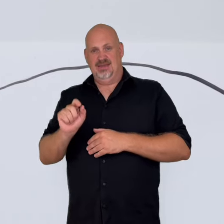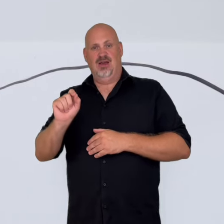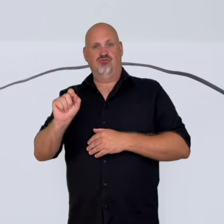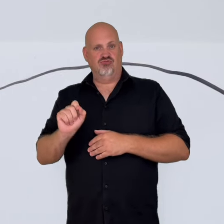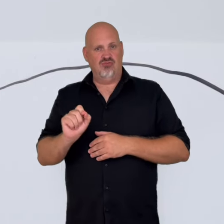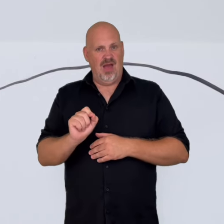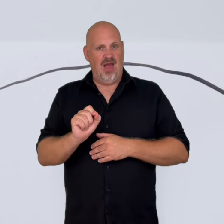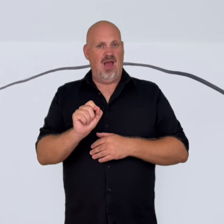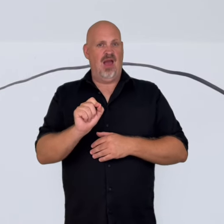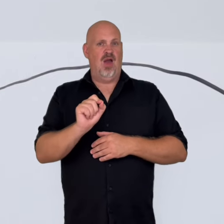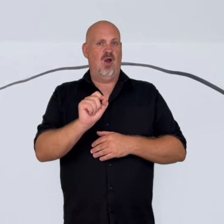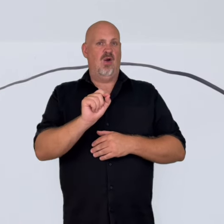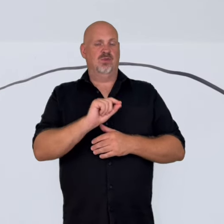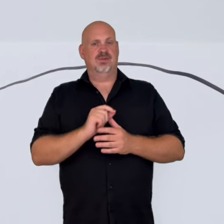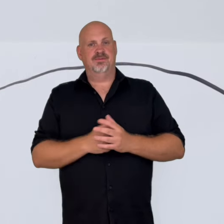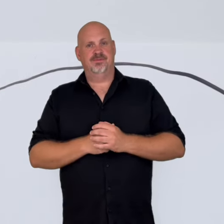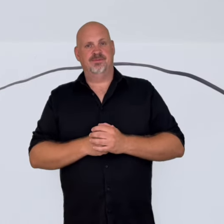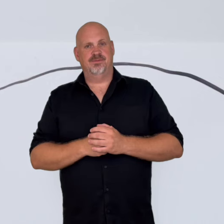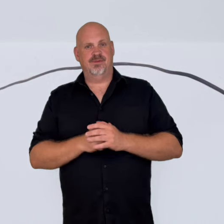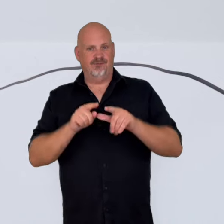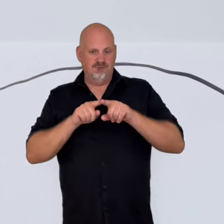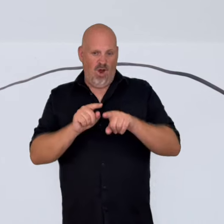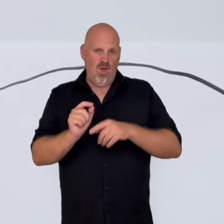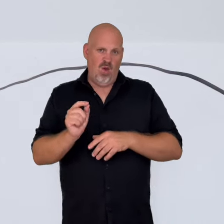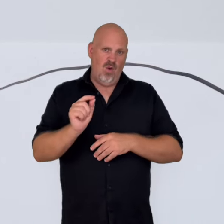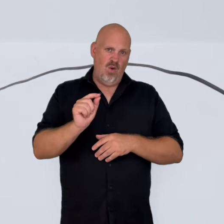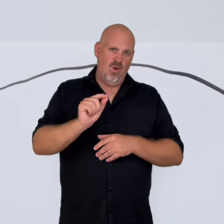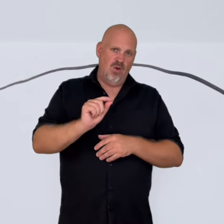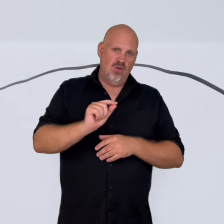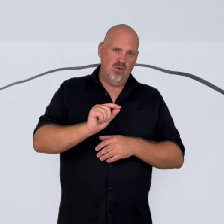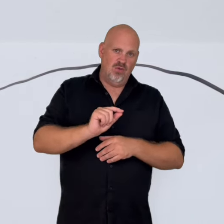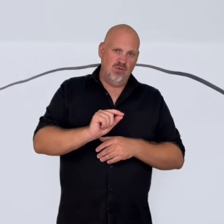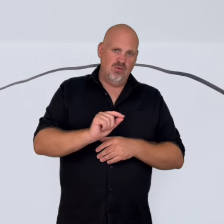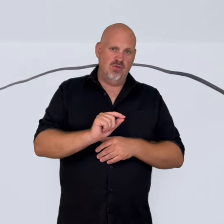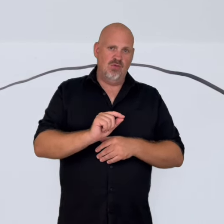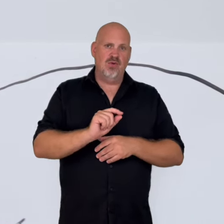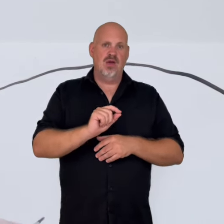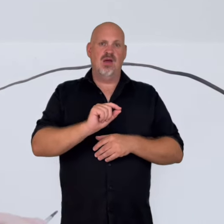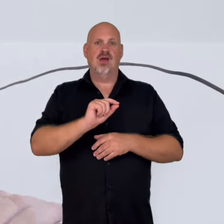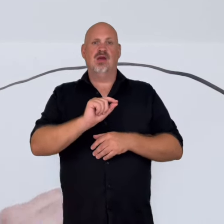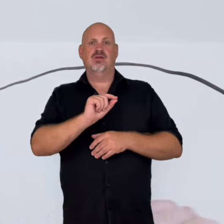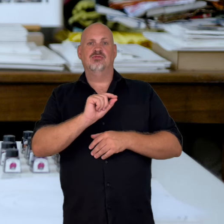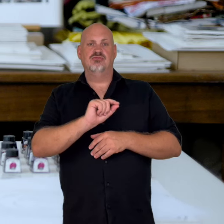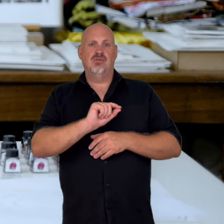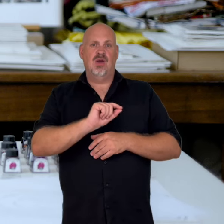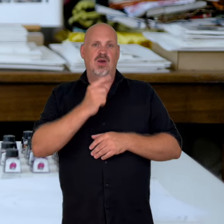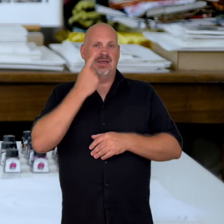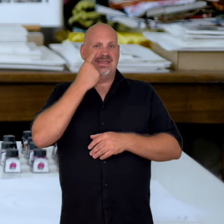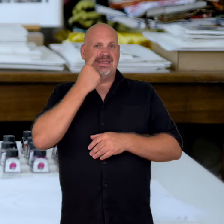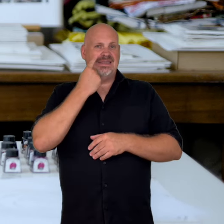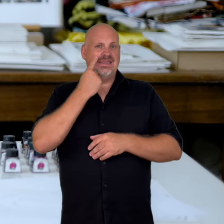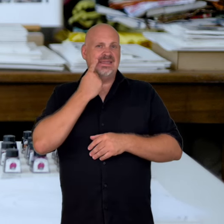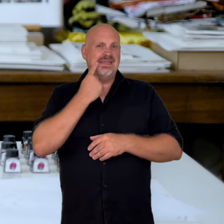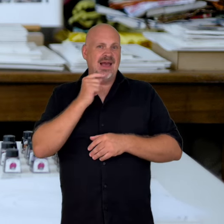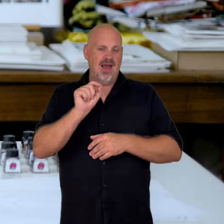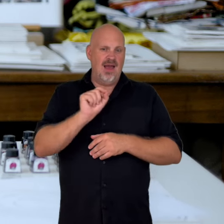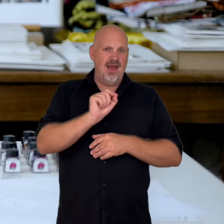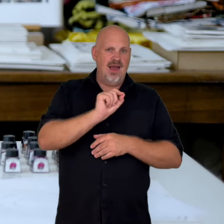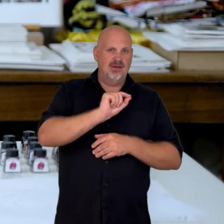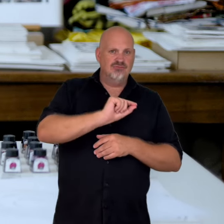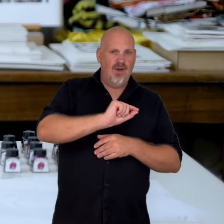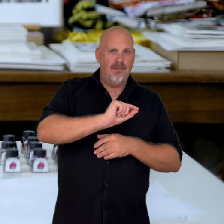these sort of miniature teardrops inside, start thinking about where you'd like to put those. Start again over by